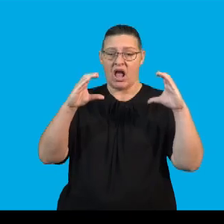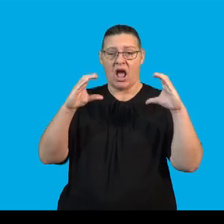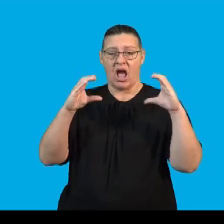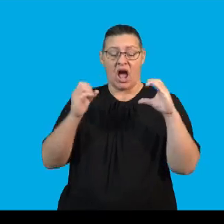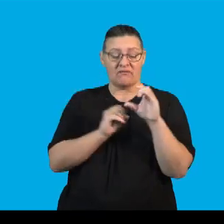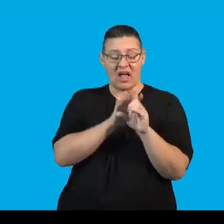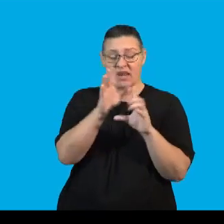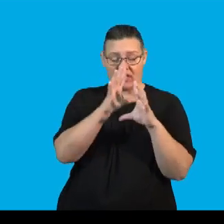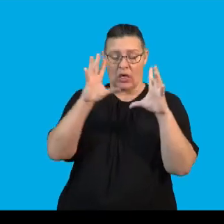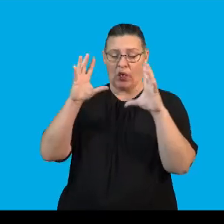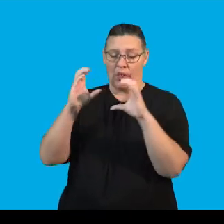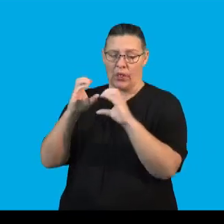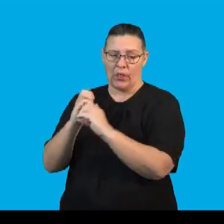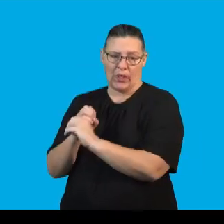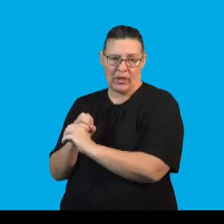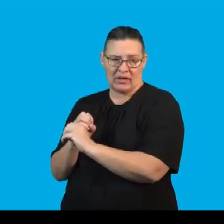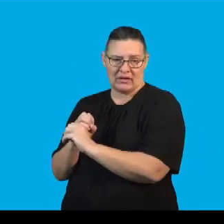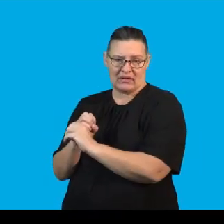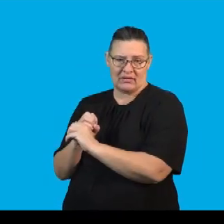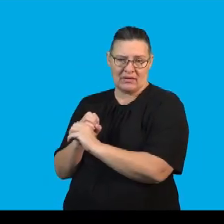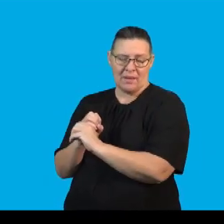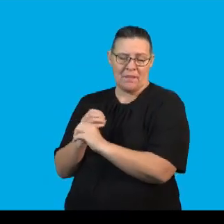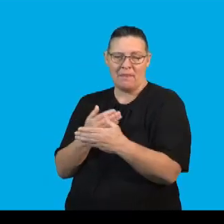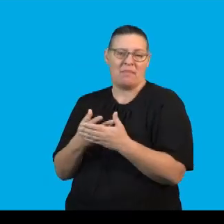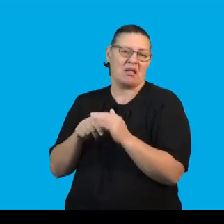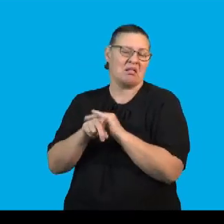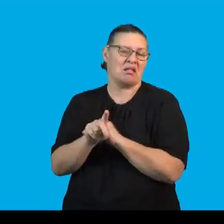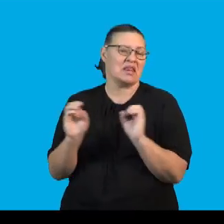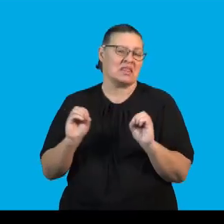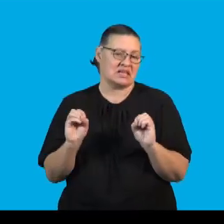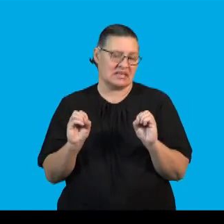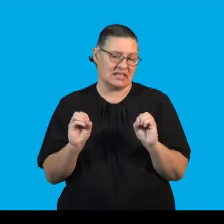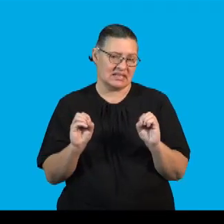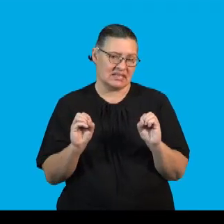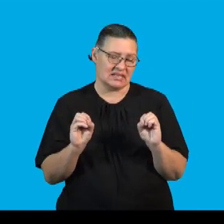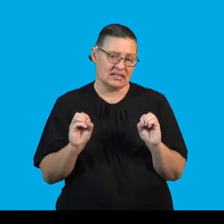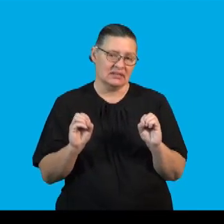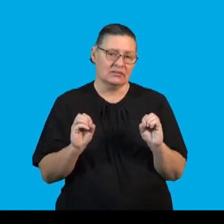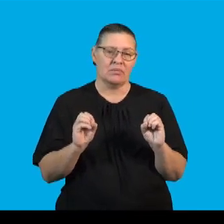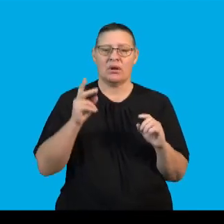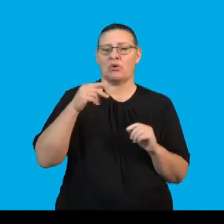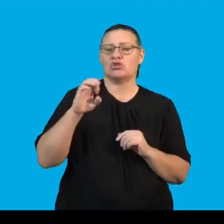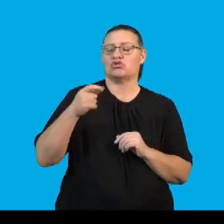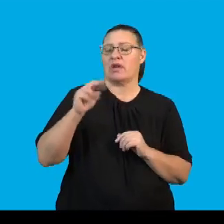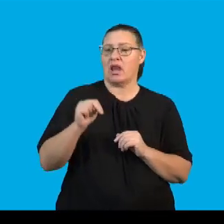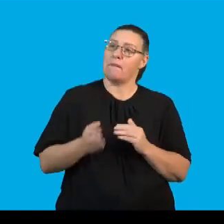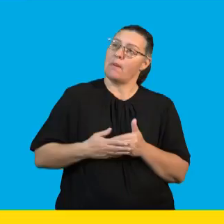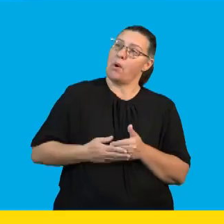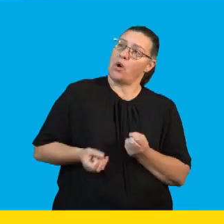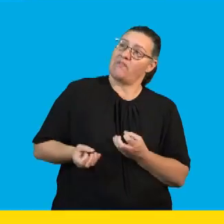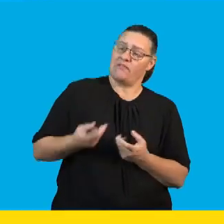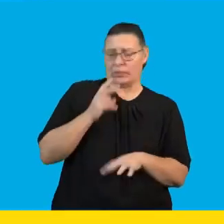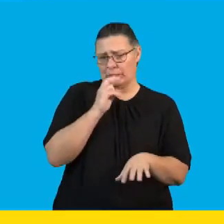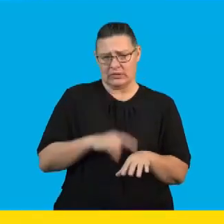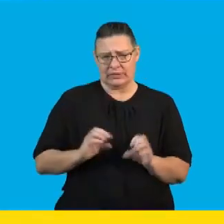of the corpus luteum. It shrunk. So there is no fertilization because there's no reason to have progesterone